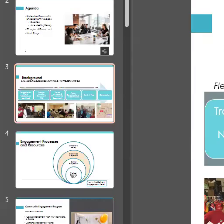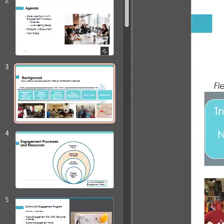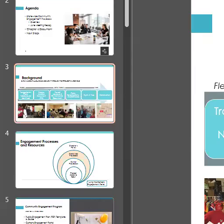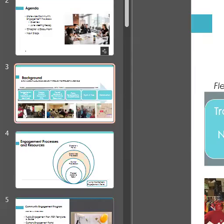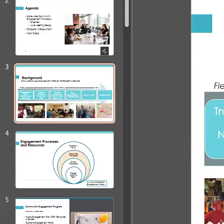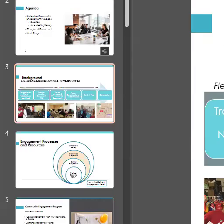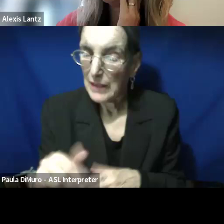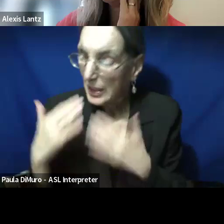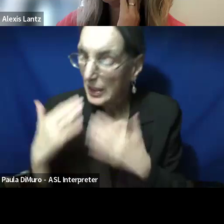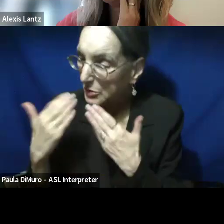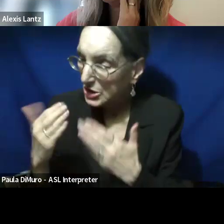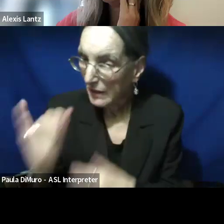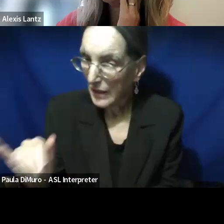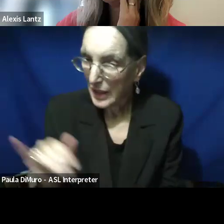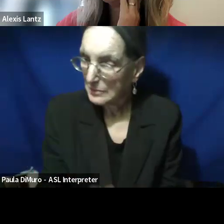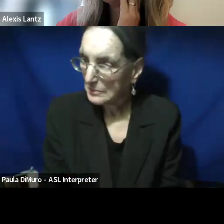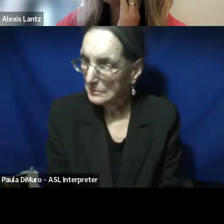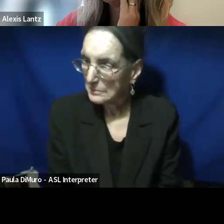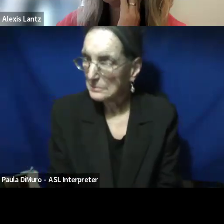Appreciate it.